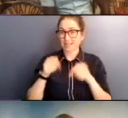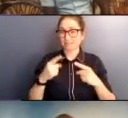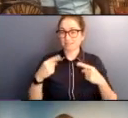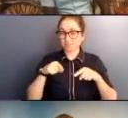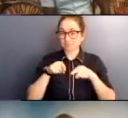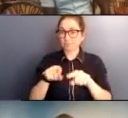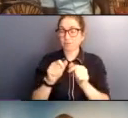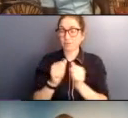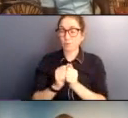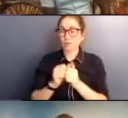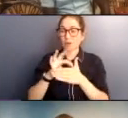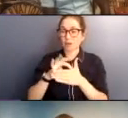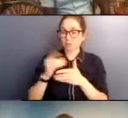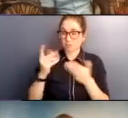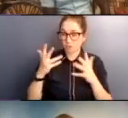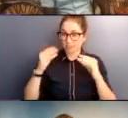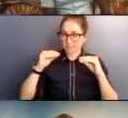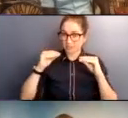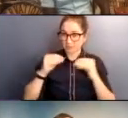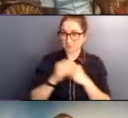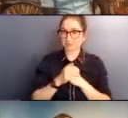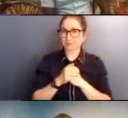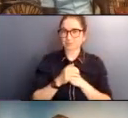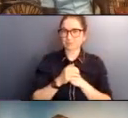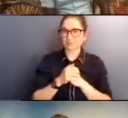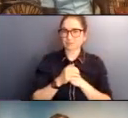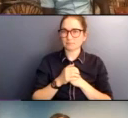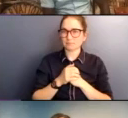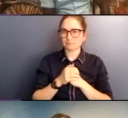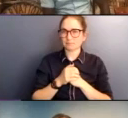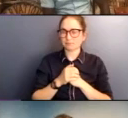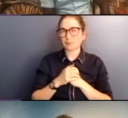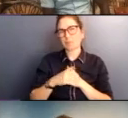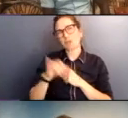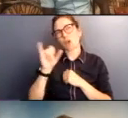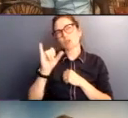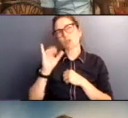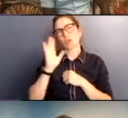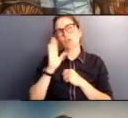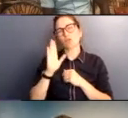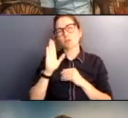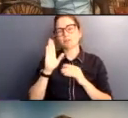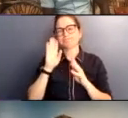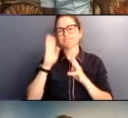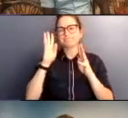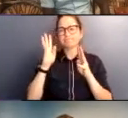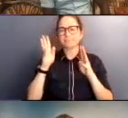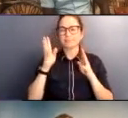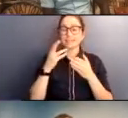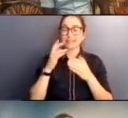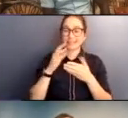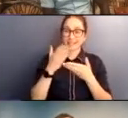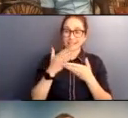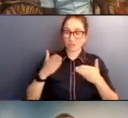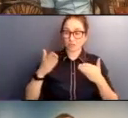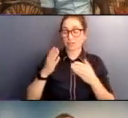that you already teach, as well as ways to create instruments with just resources we have around